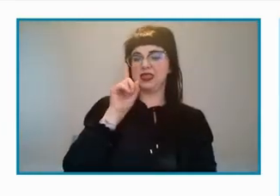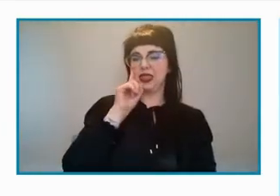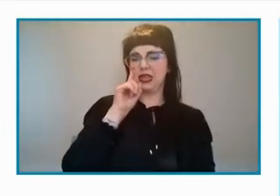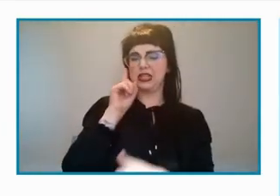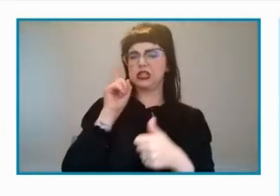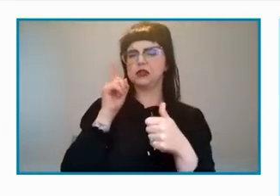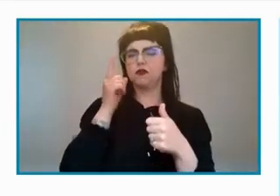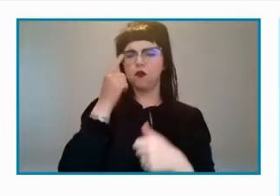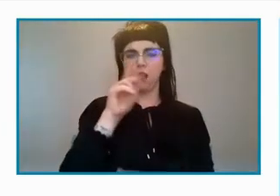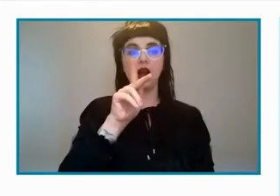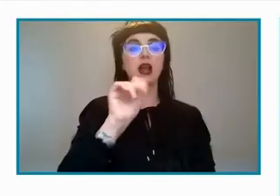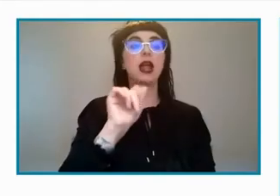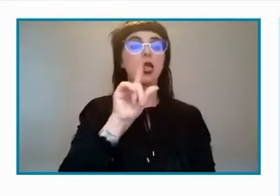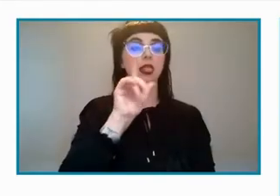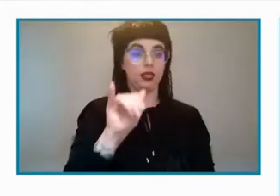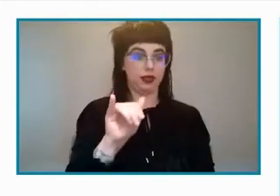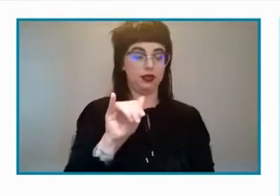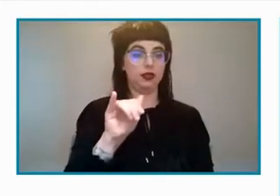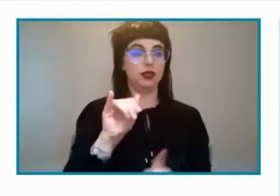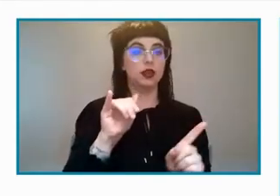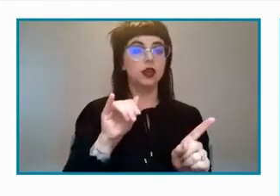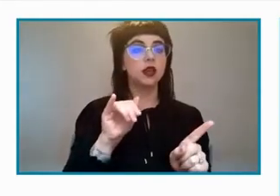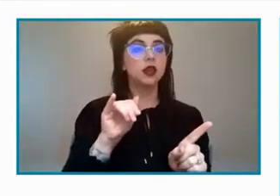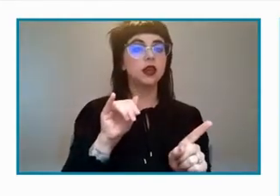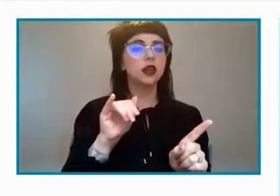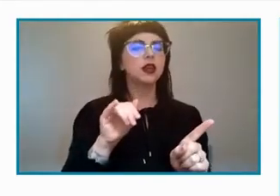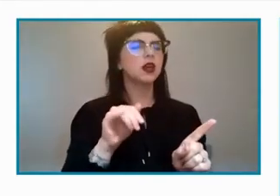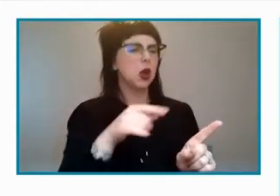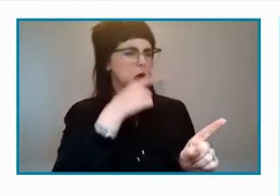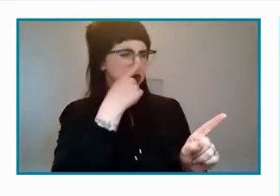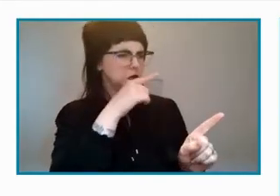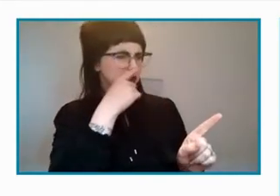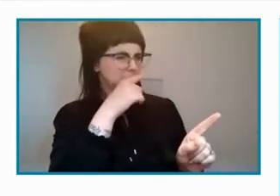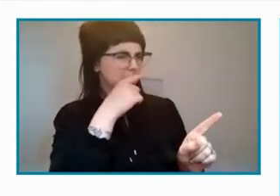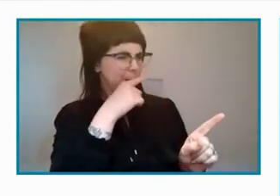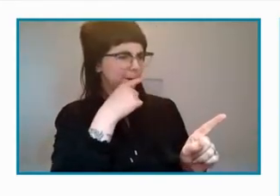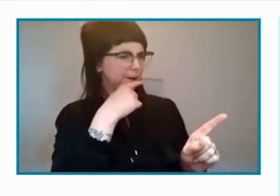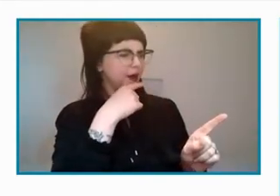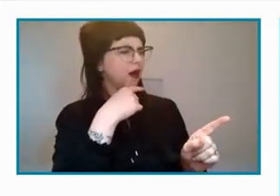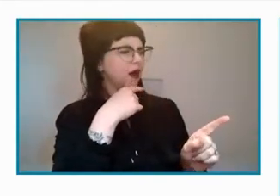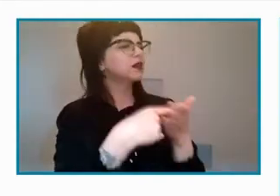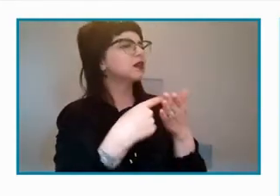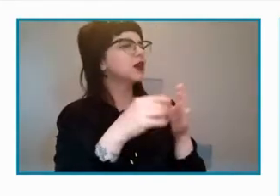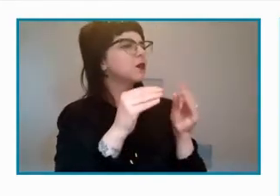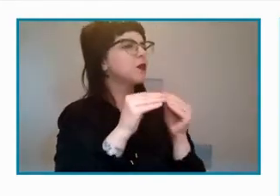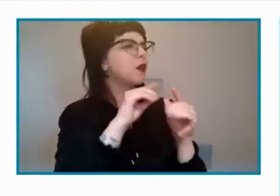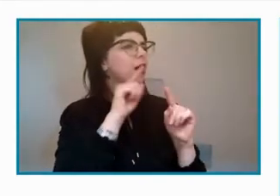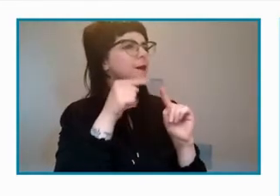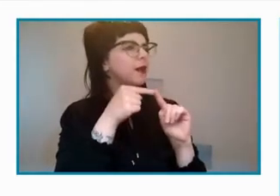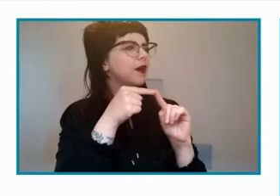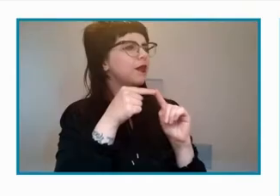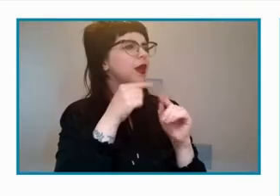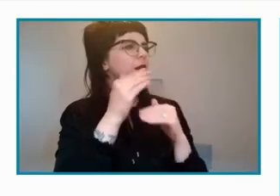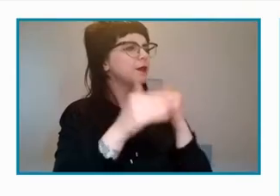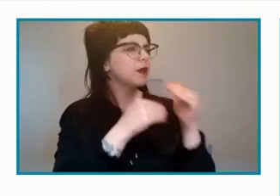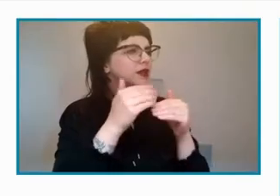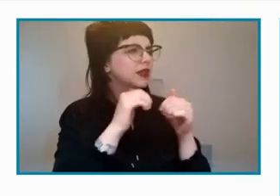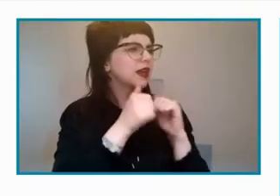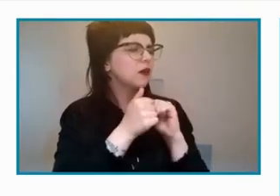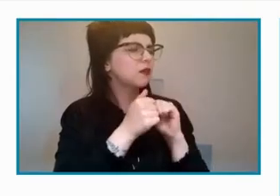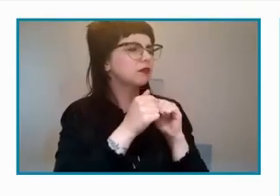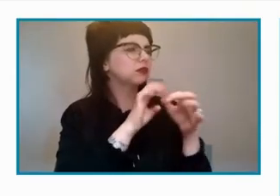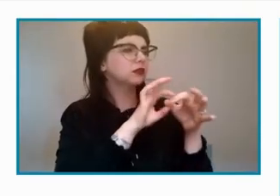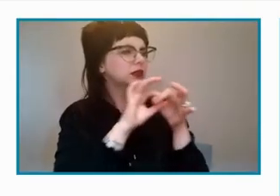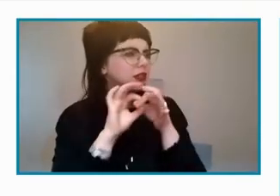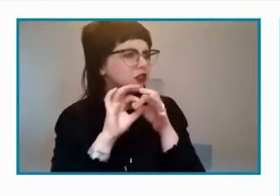Kelly. Can you please talk more about how the process to move from outcomes to key indicators and to the